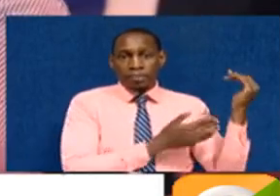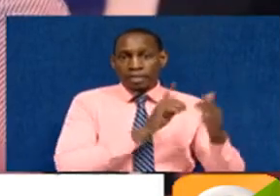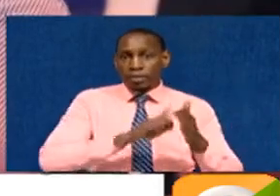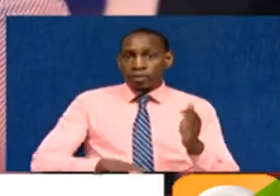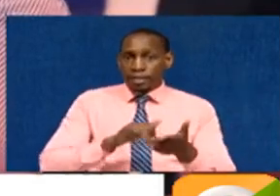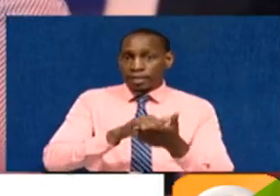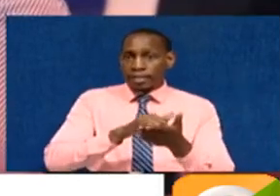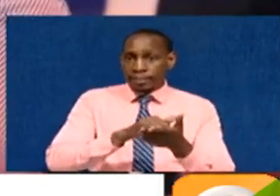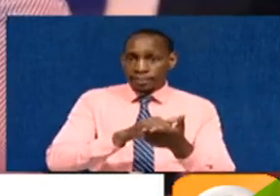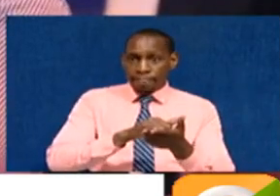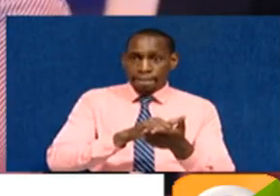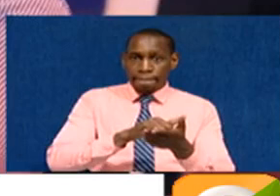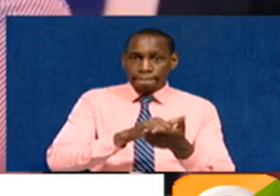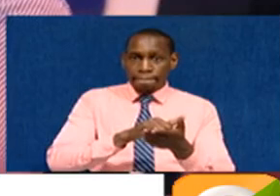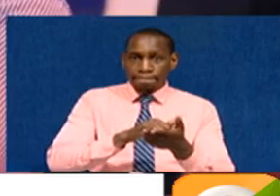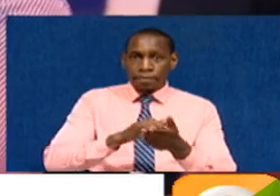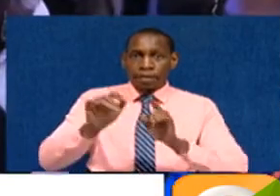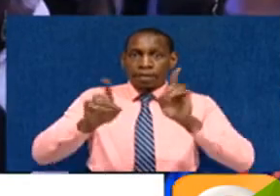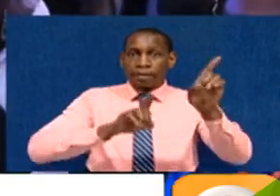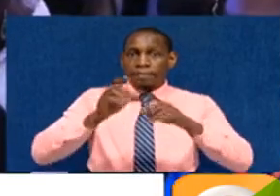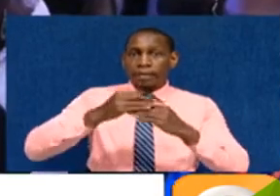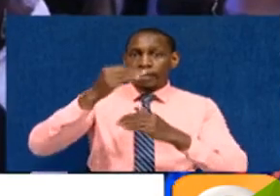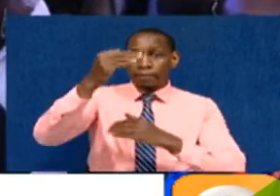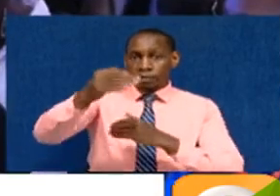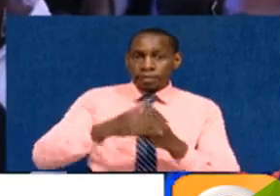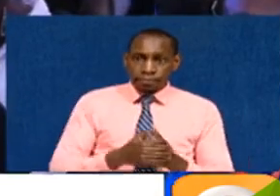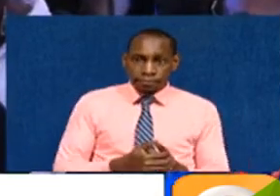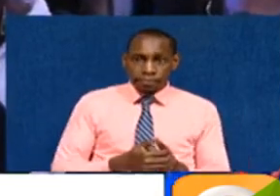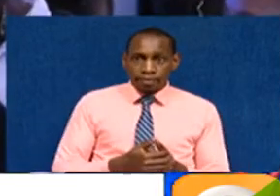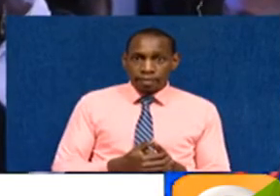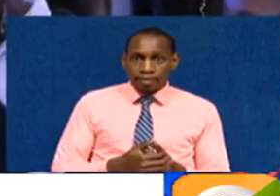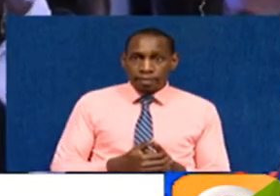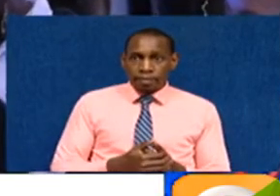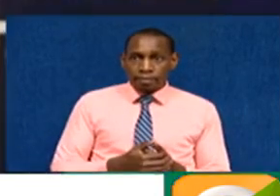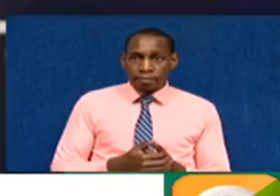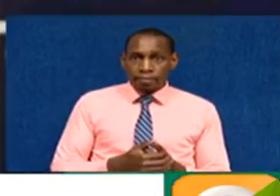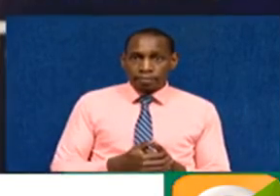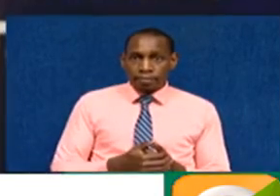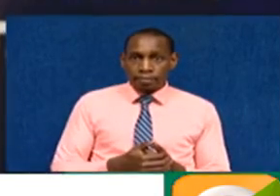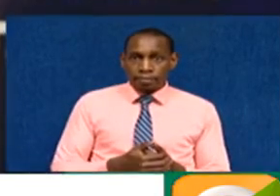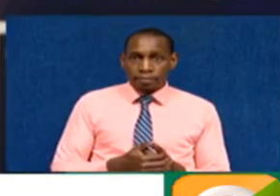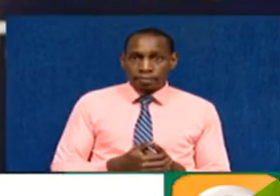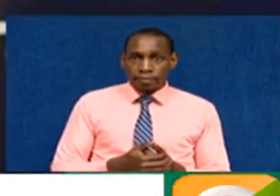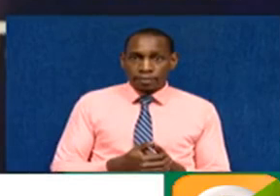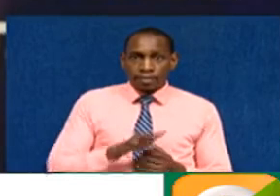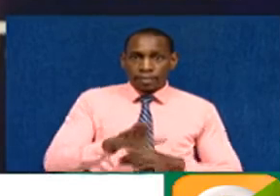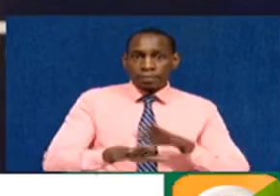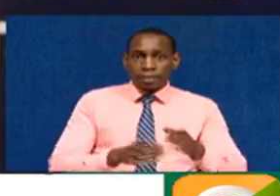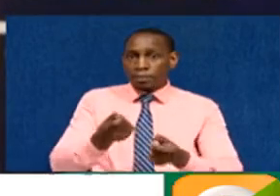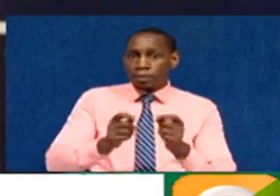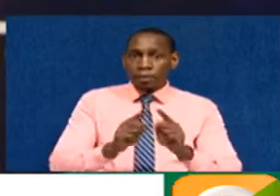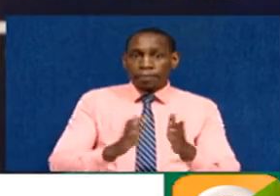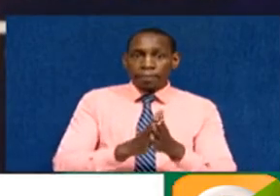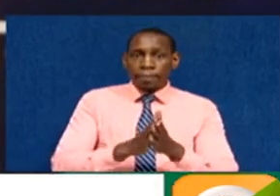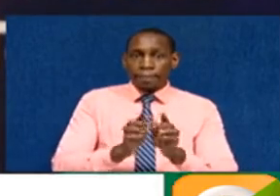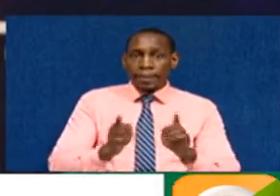that our journey going forward is going to not take miniature steps, but big